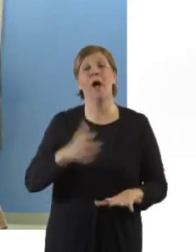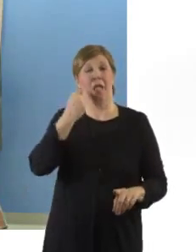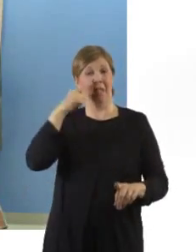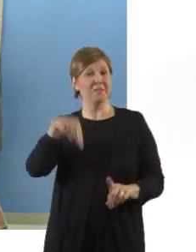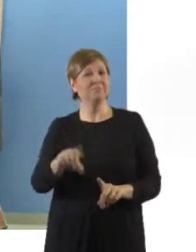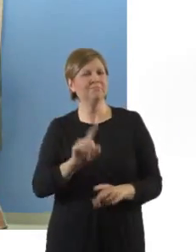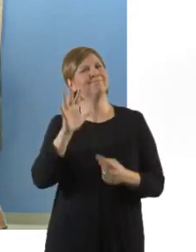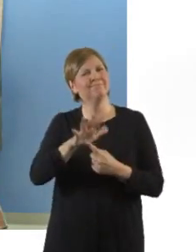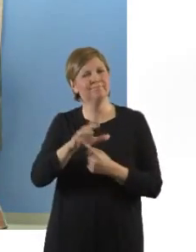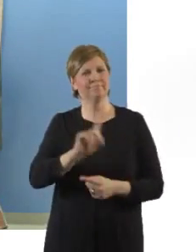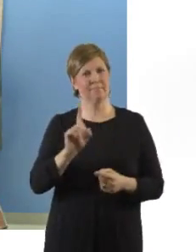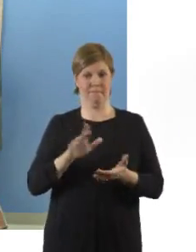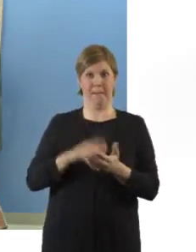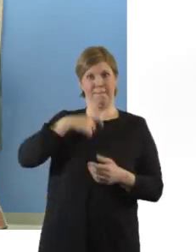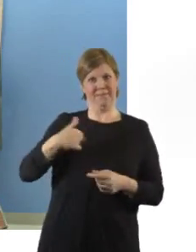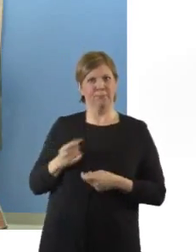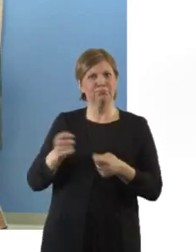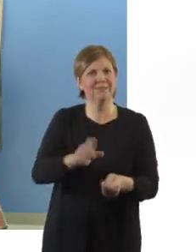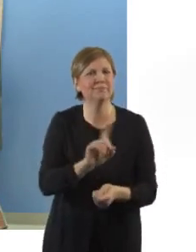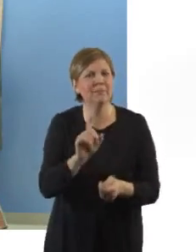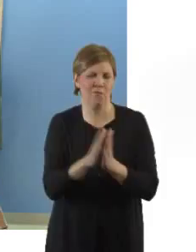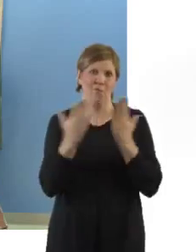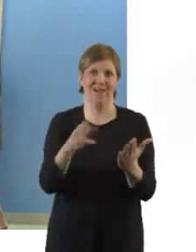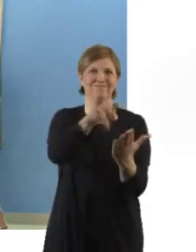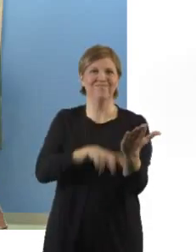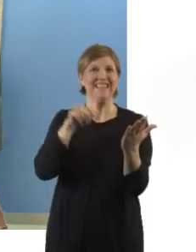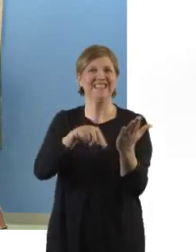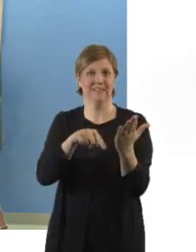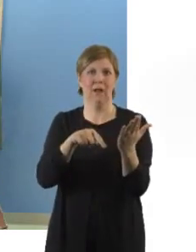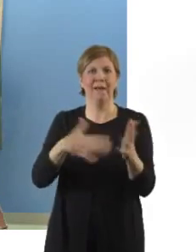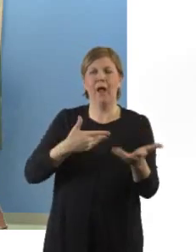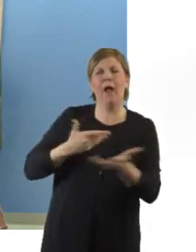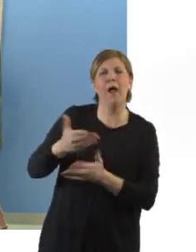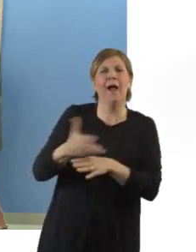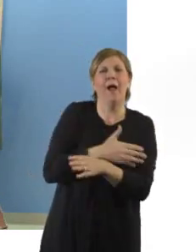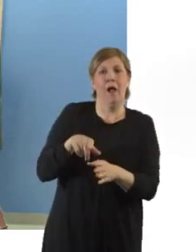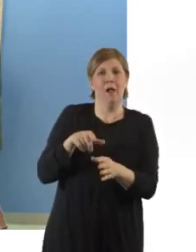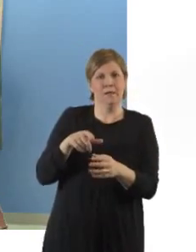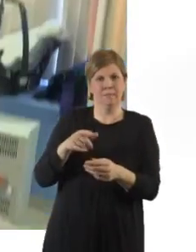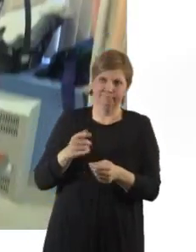and you remember we discussed that earlier, and the midwife's going to refer to this. And if she could also bring